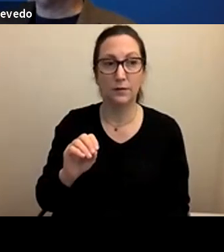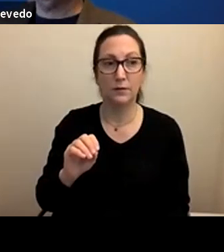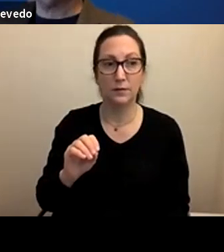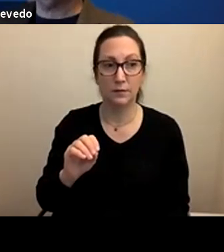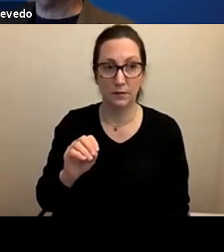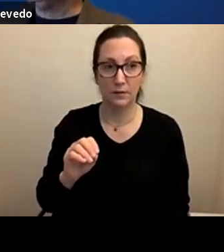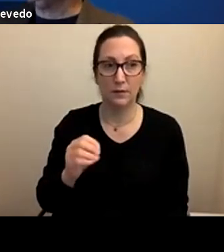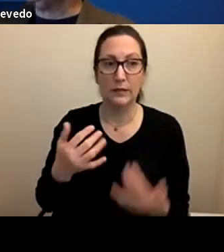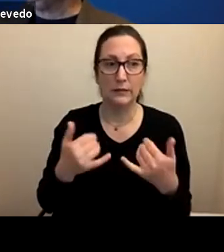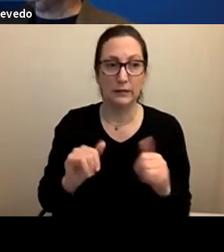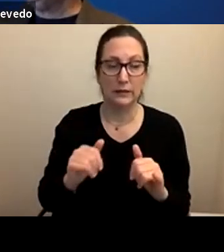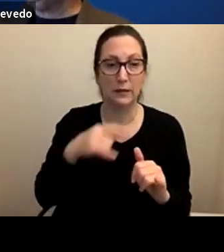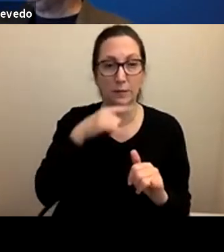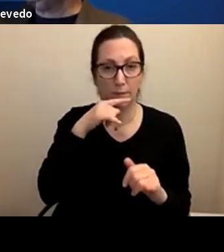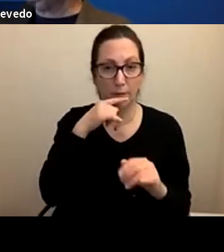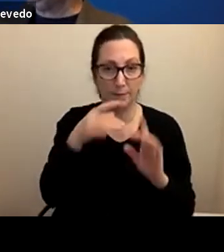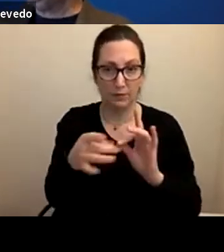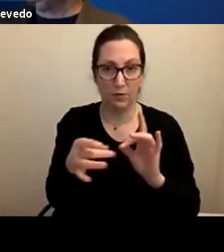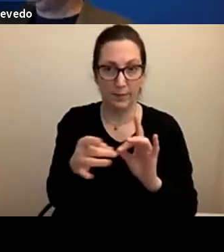to do some public comment work.